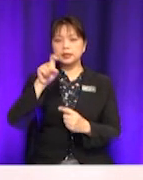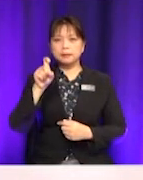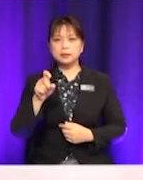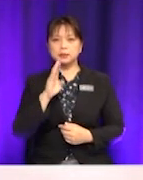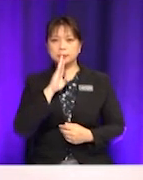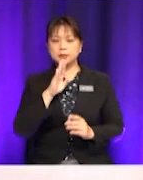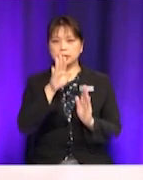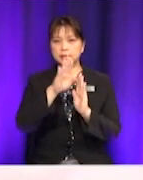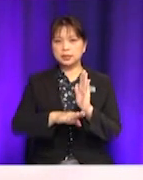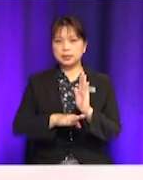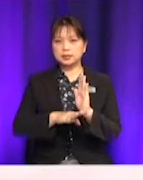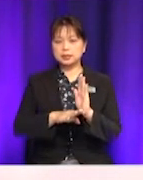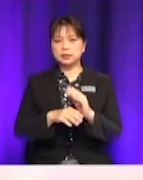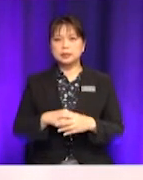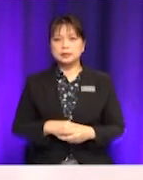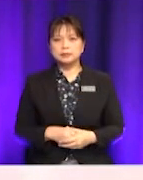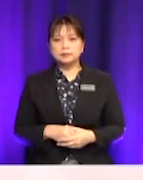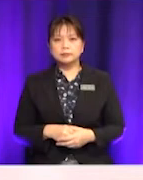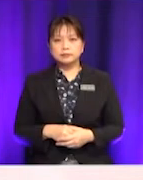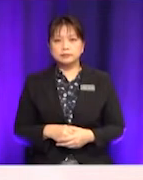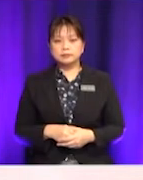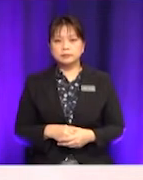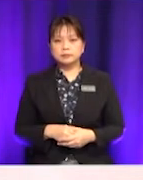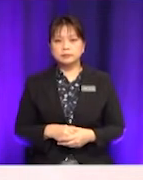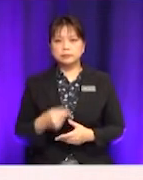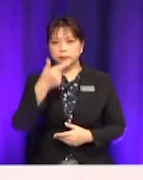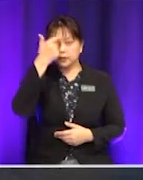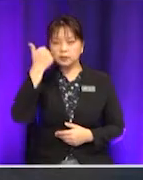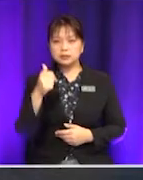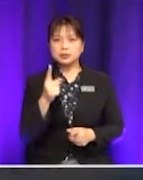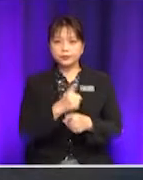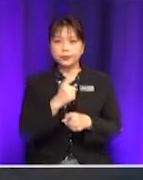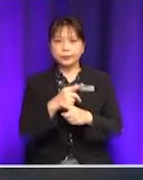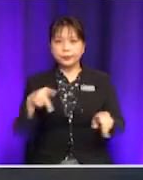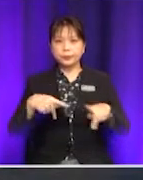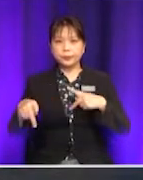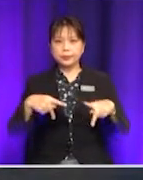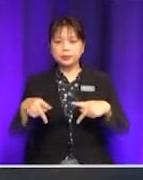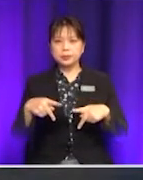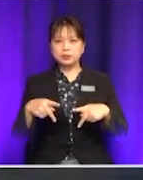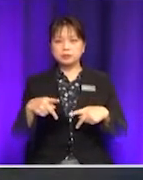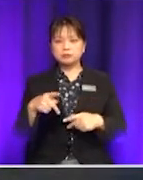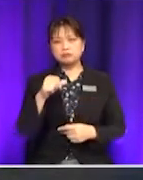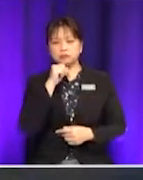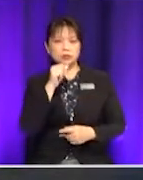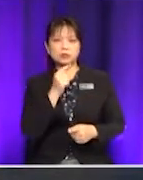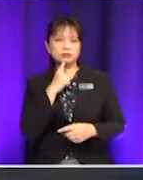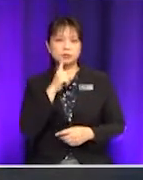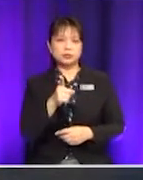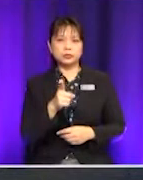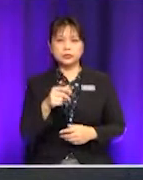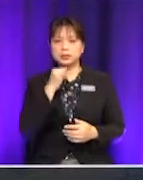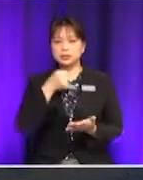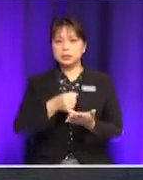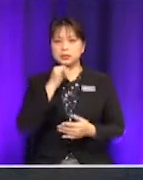than the amount that existed 1,000 years ago because of overpopulation, am I right? Not exactly. It's